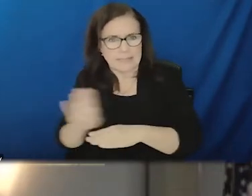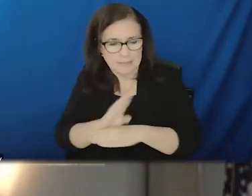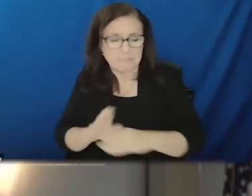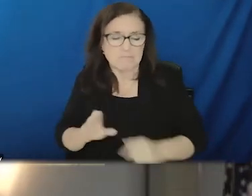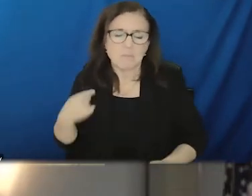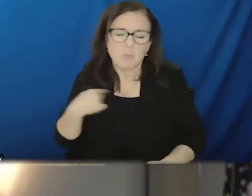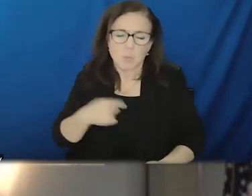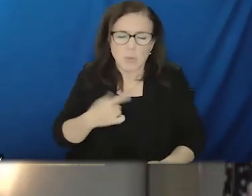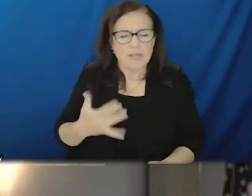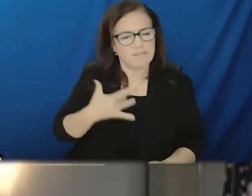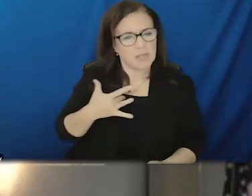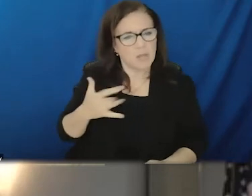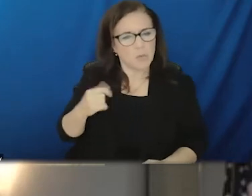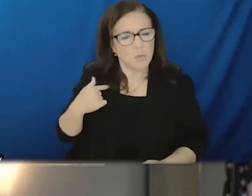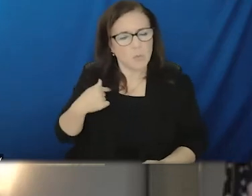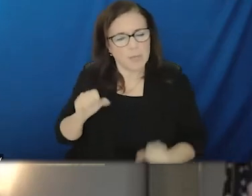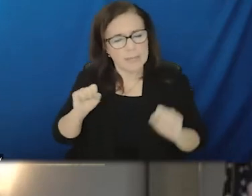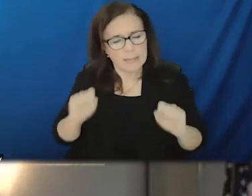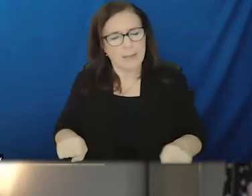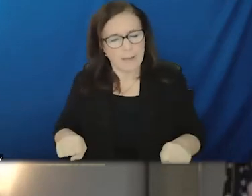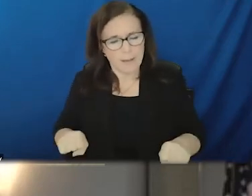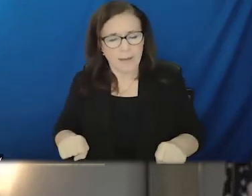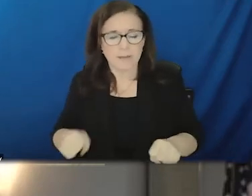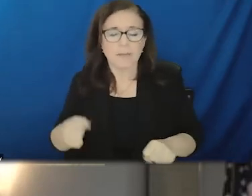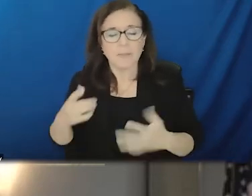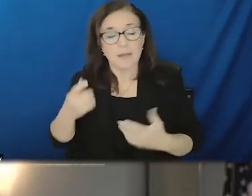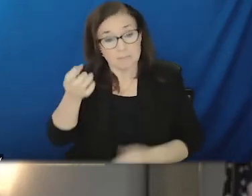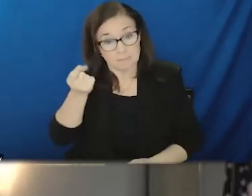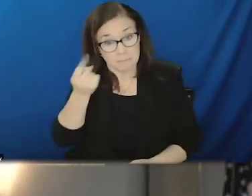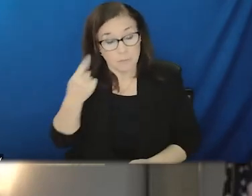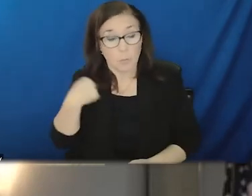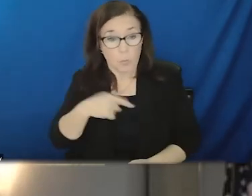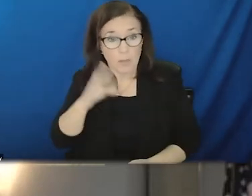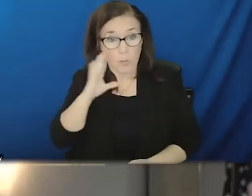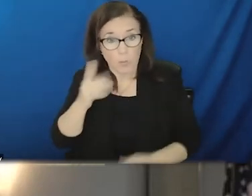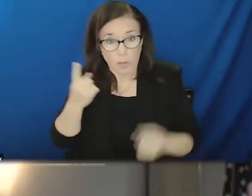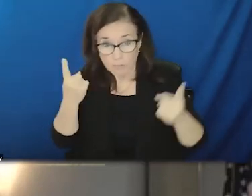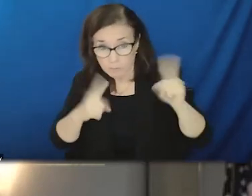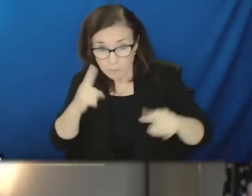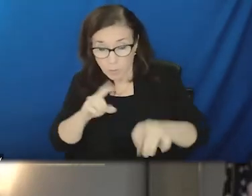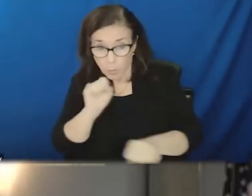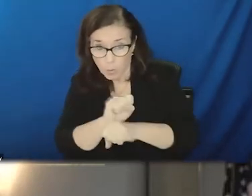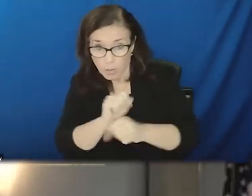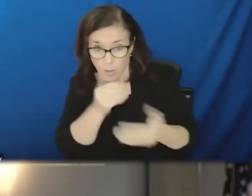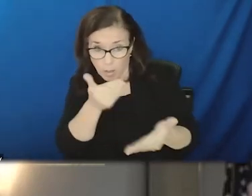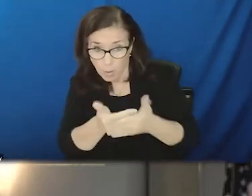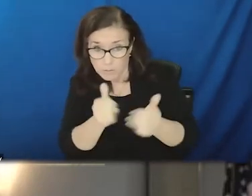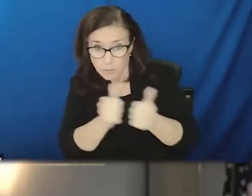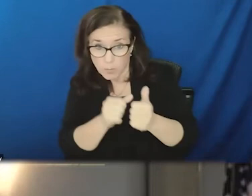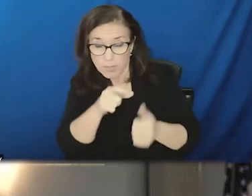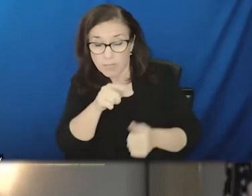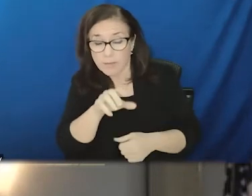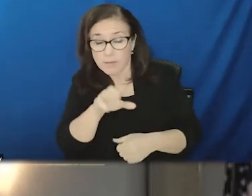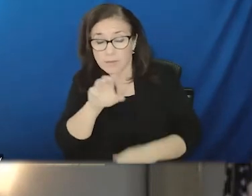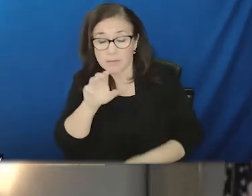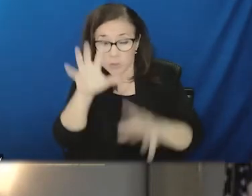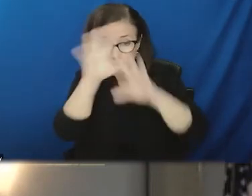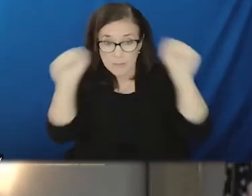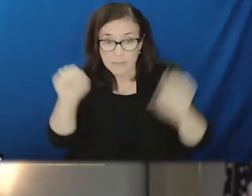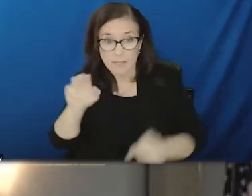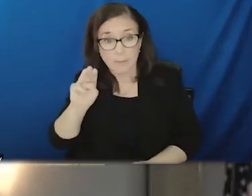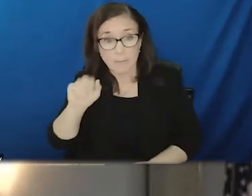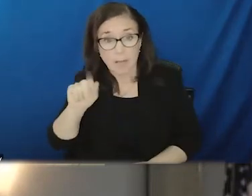fidelity. We'll just work very closely with Superintendent Maldonado and her staff in terms of getting all the information that we